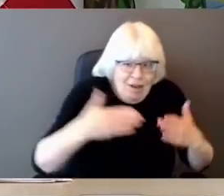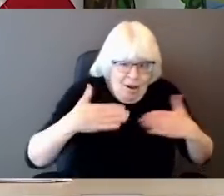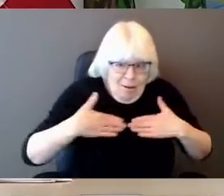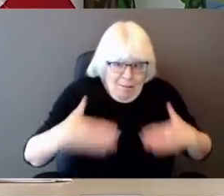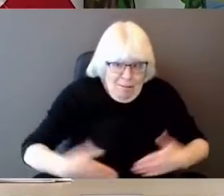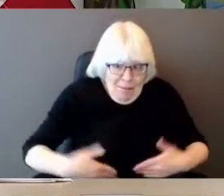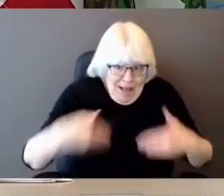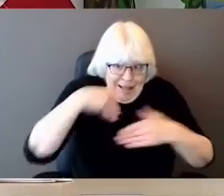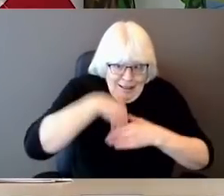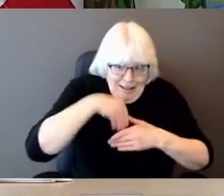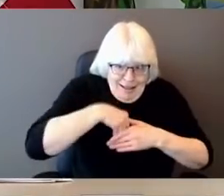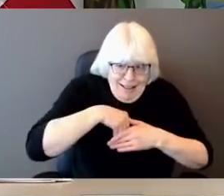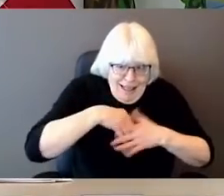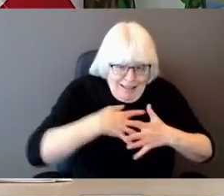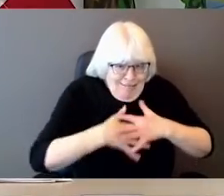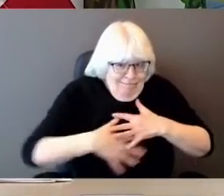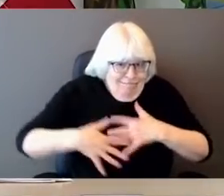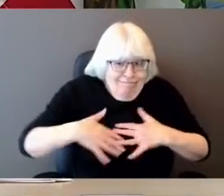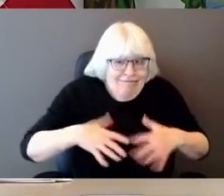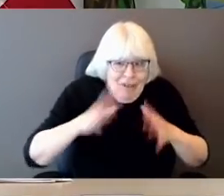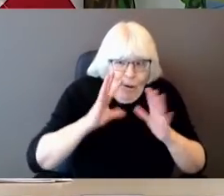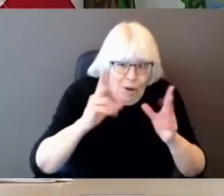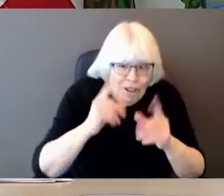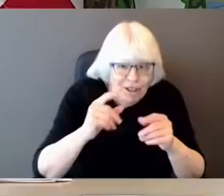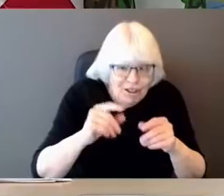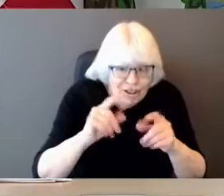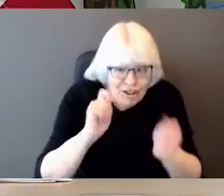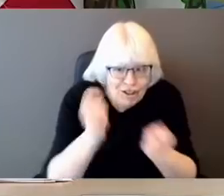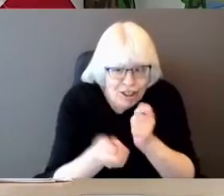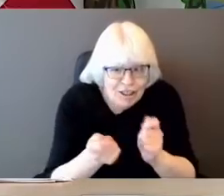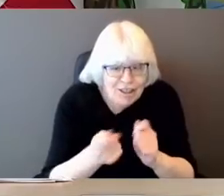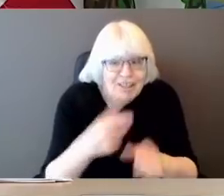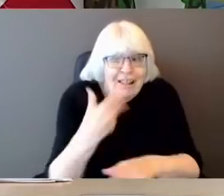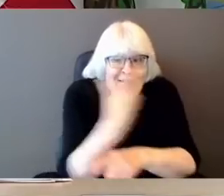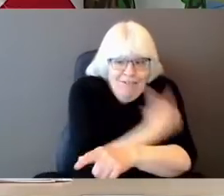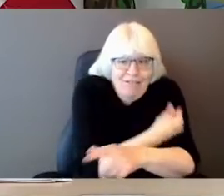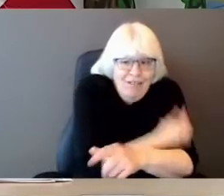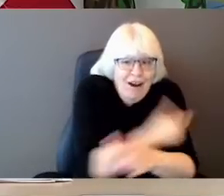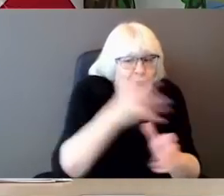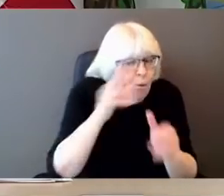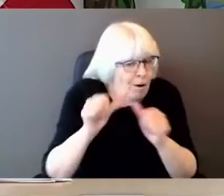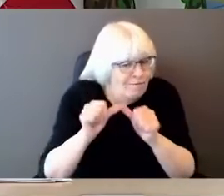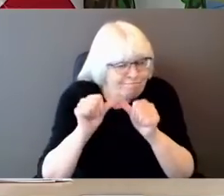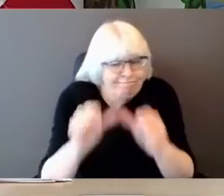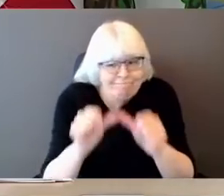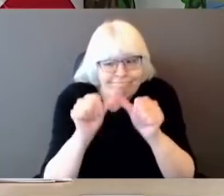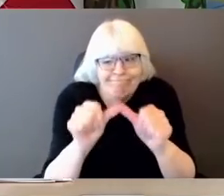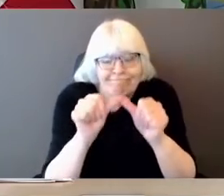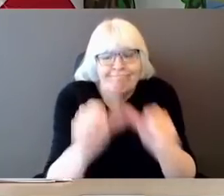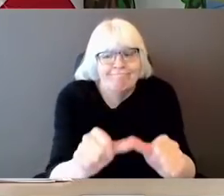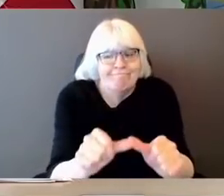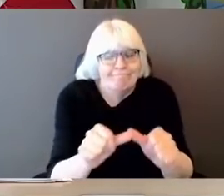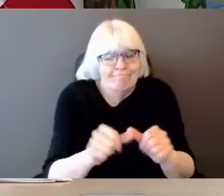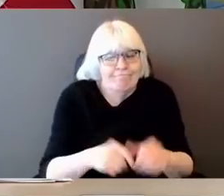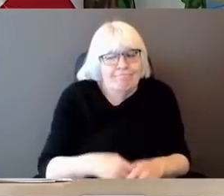We each have a continued personal responsibility to limit transmission and illness related to COVID-19.